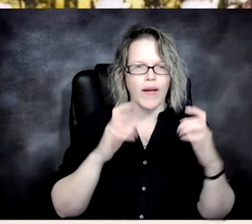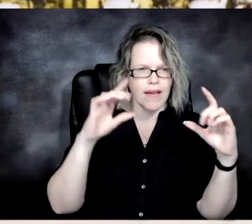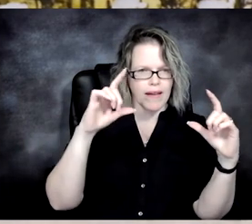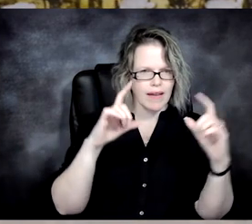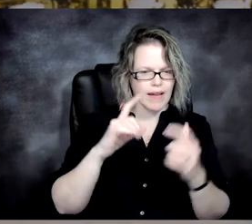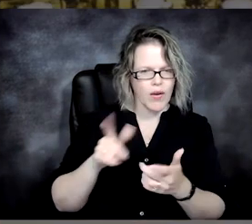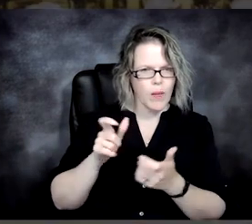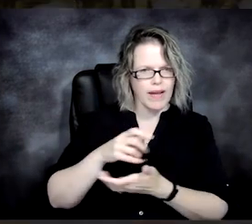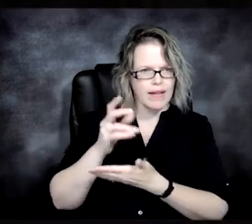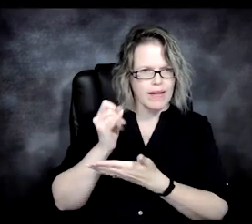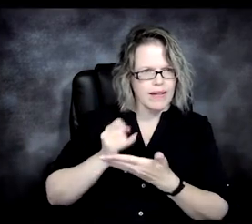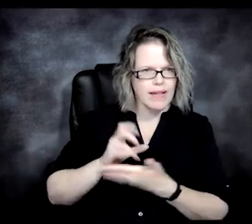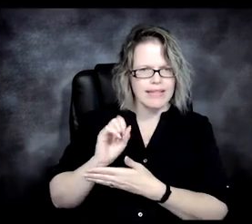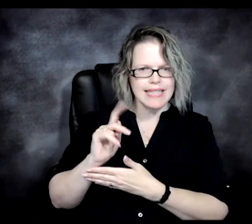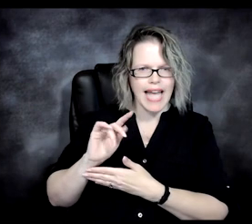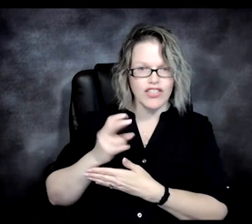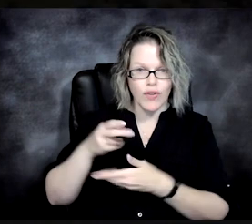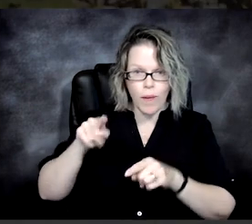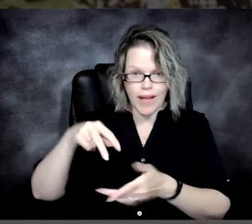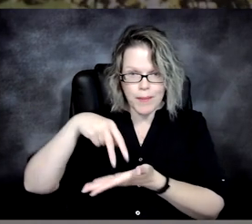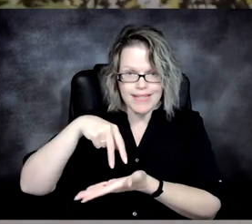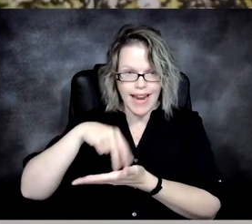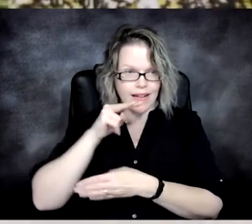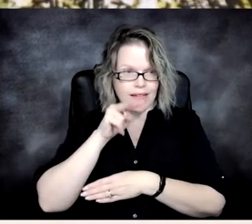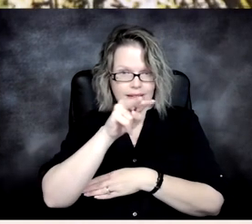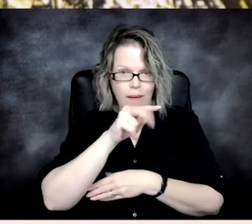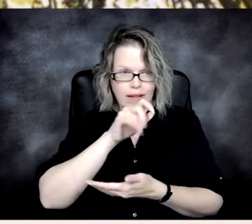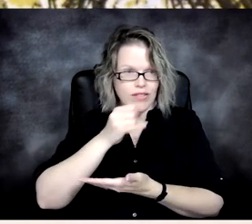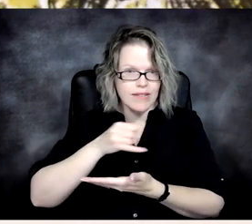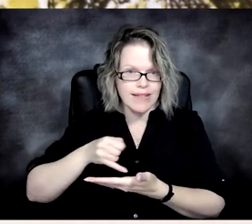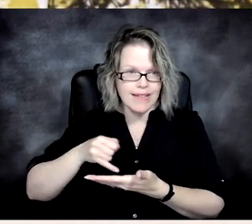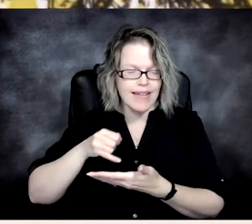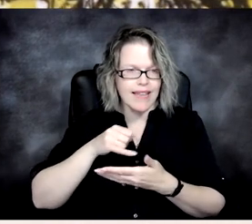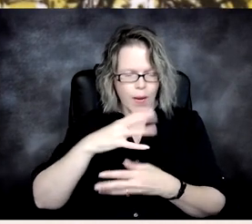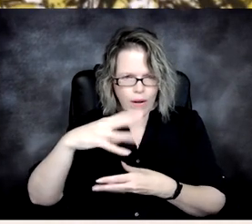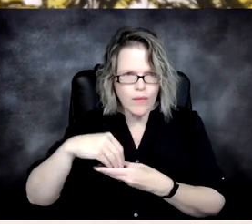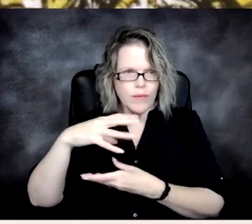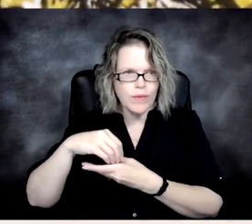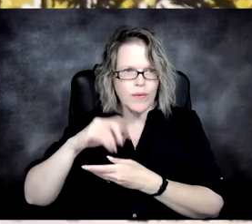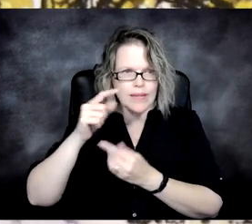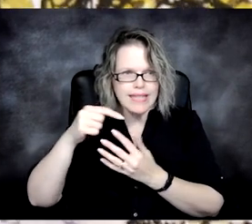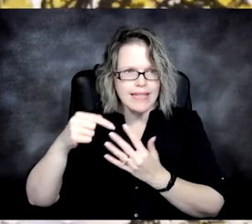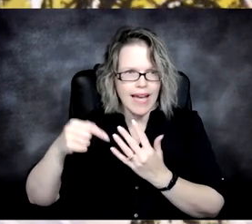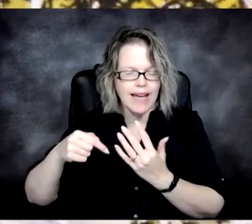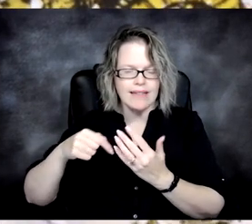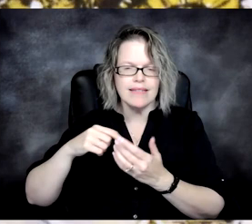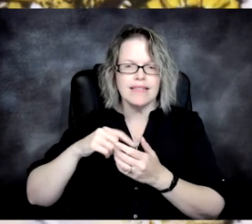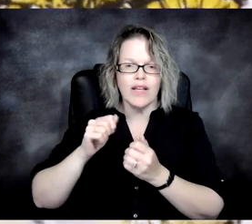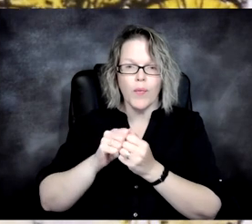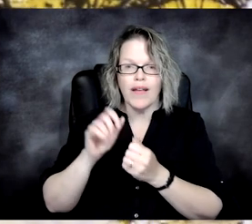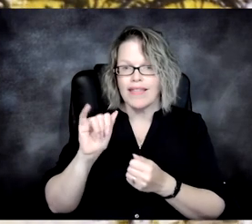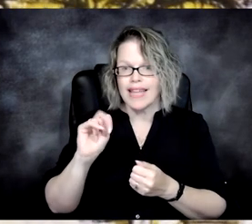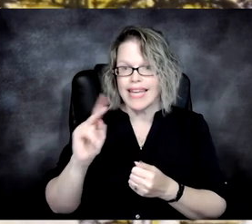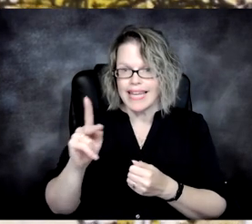contour sketch while I was standing at an intersection. And then I really narrowed down the details that I wanted to include in the piece. I went over it in ink